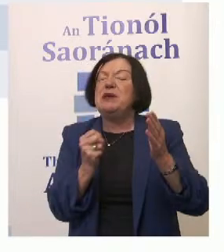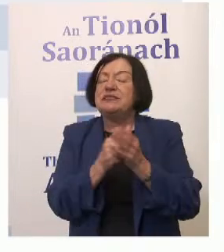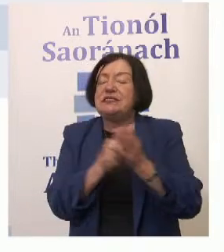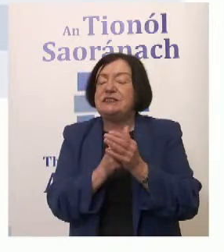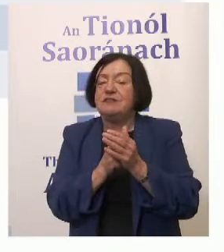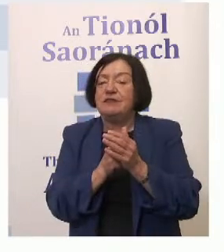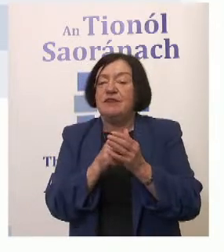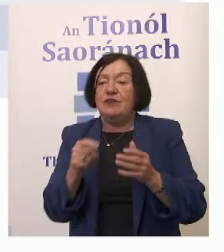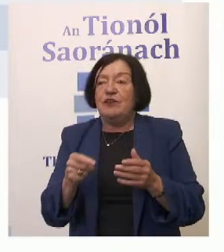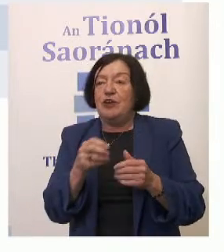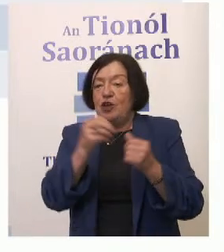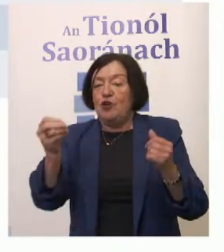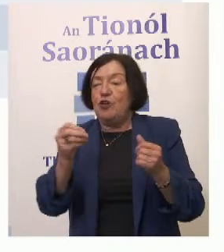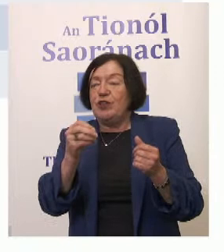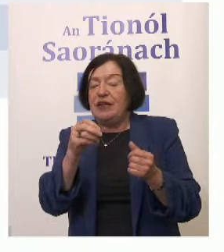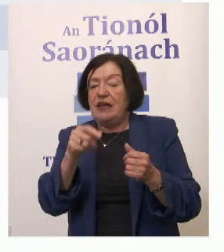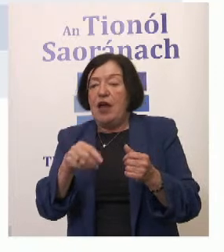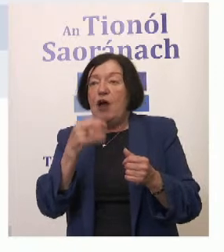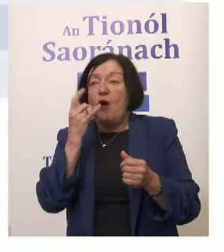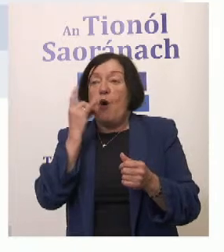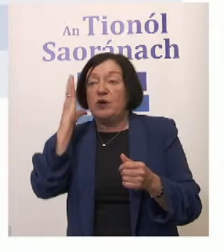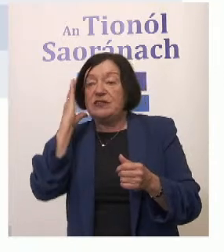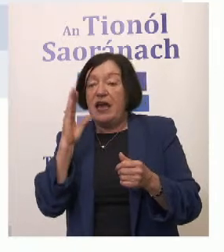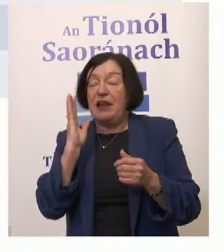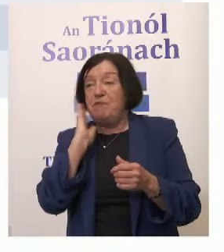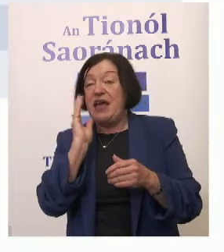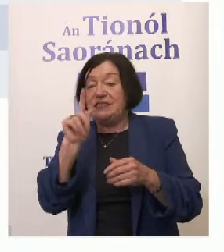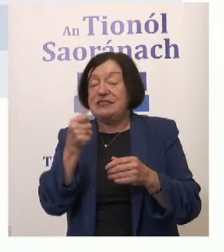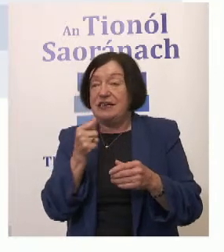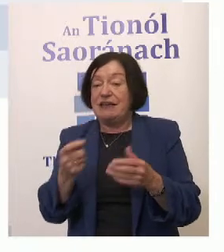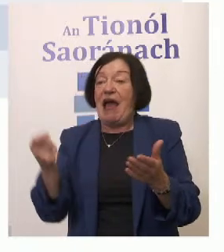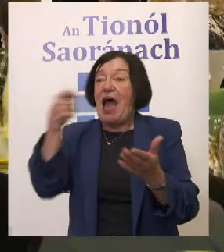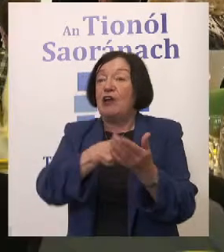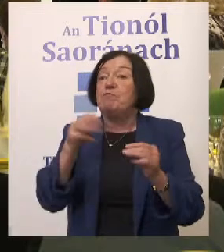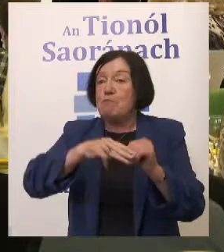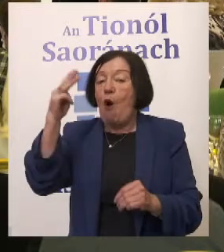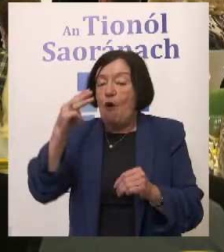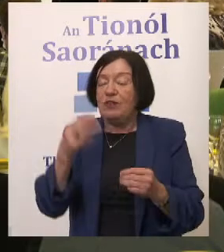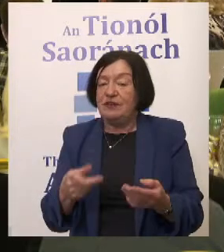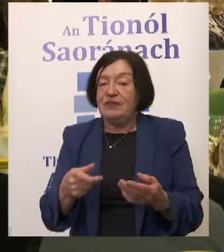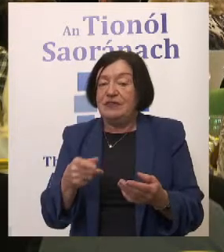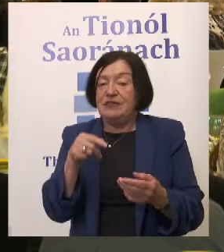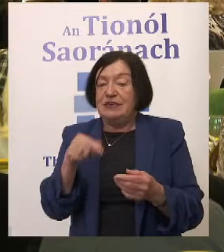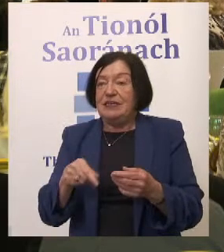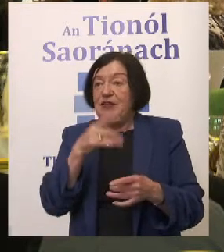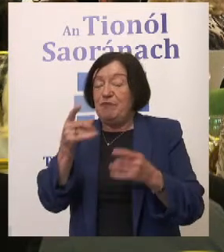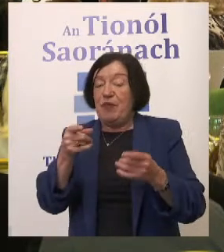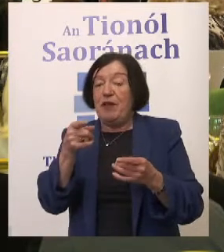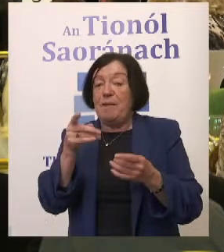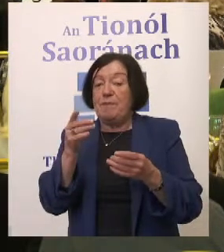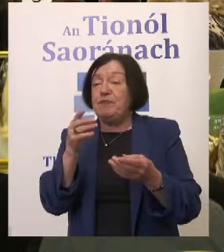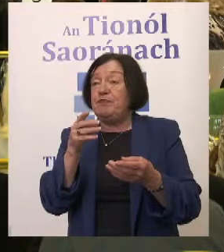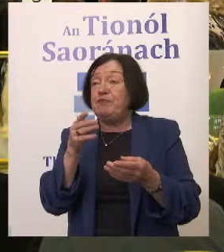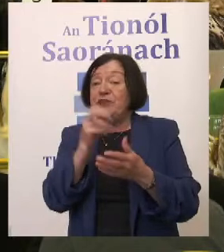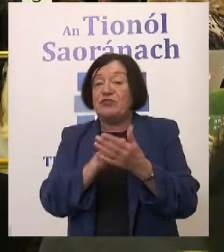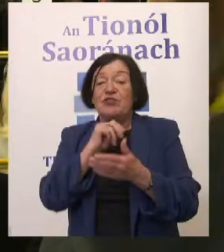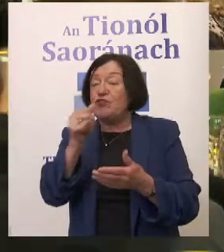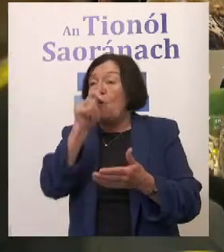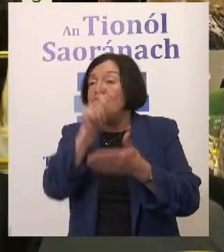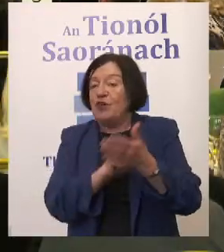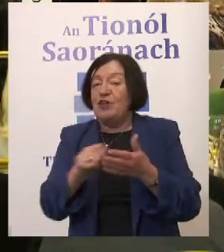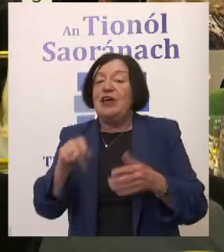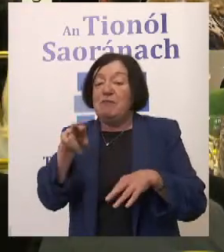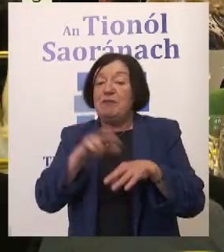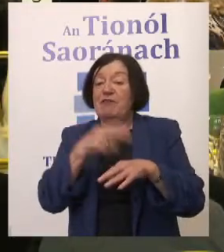would be, it'll be another tax, a hotel bed tax. Let's add more taxes. Let's make, businesses don't vote, so it'd be great if we had